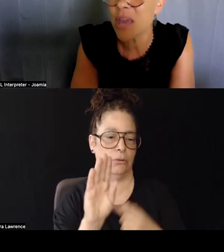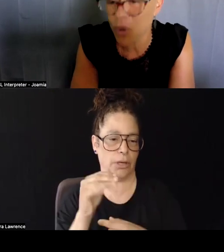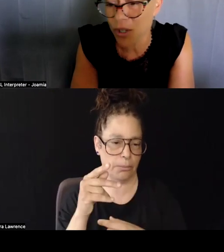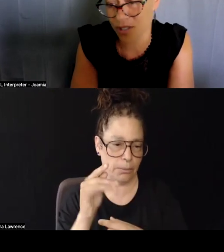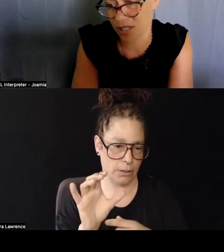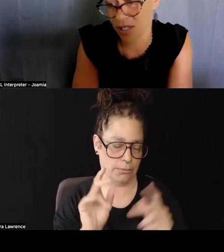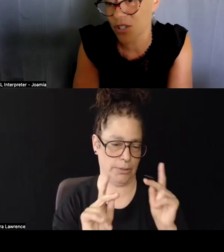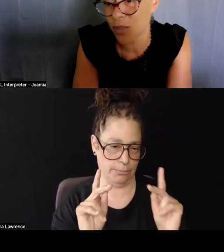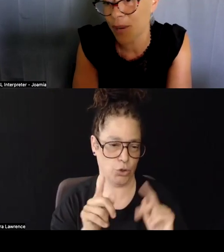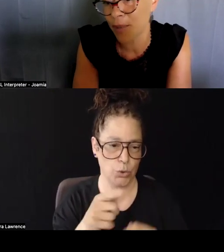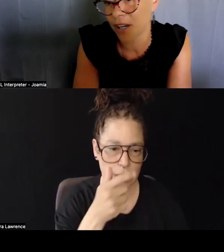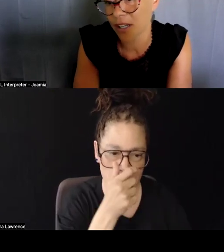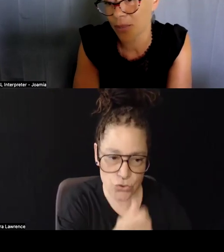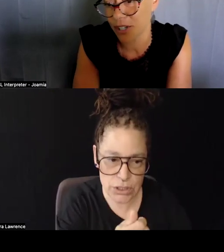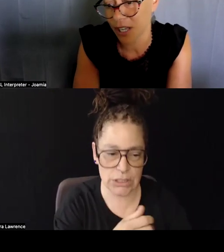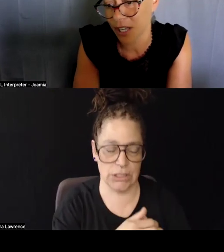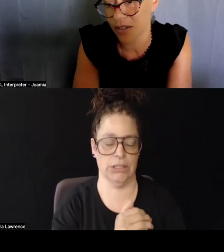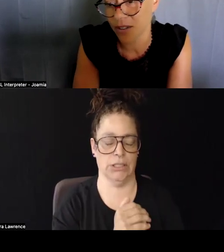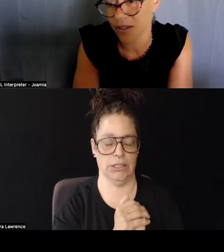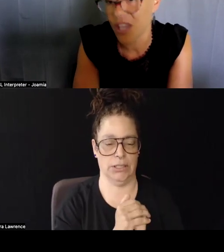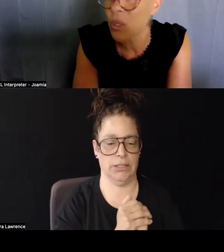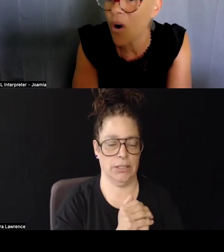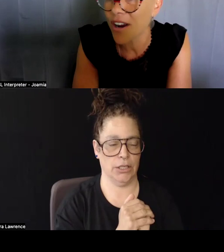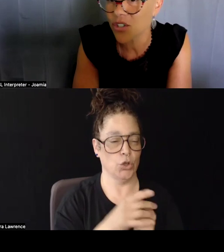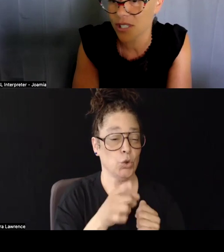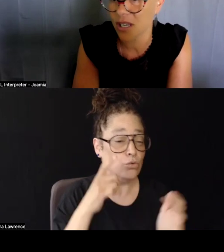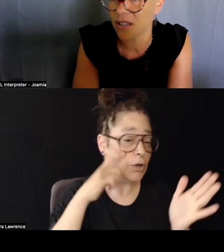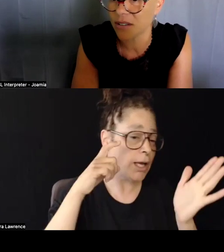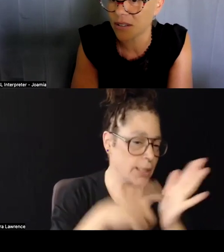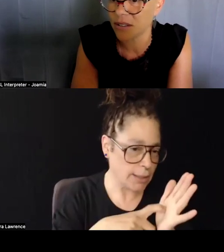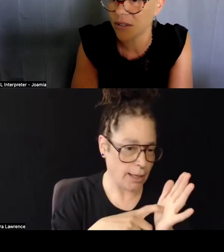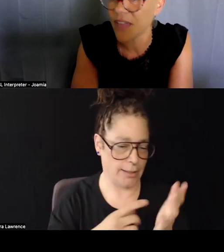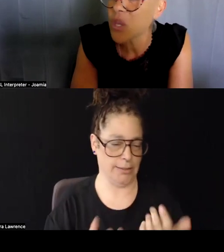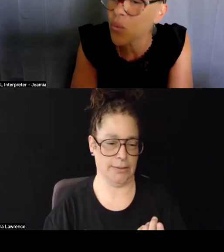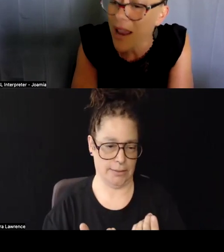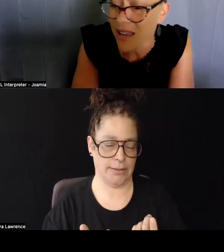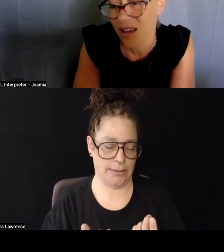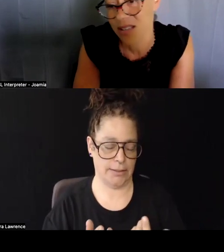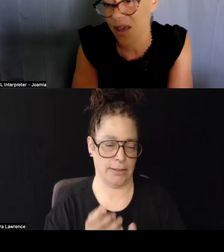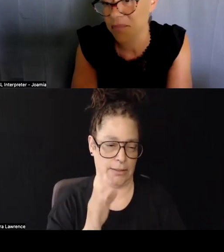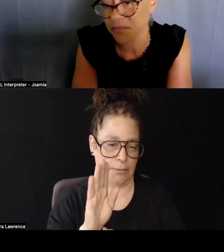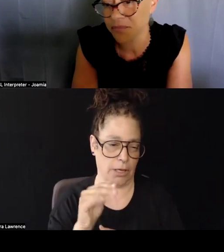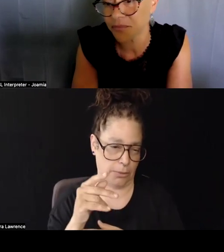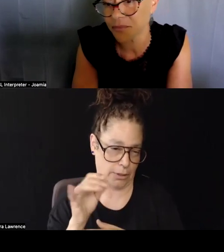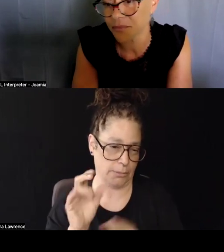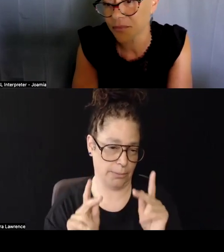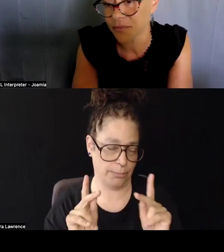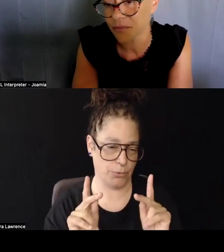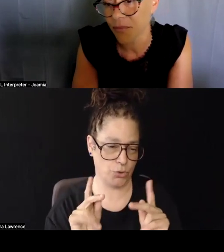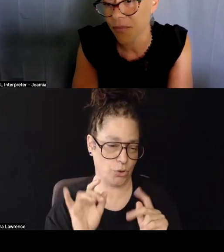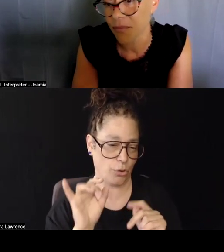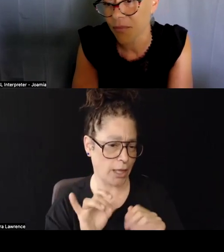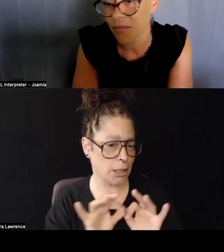you're giving importance to the BIPOC community, that you are interested, that you recognize them.